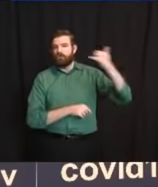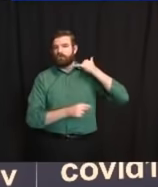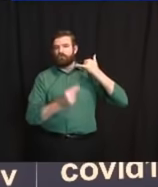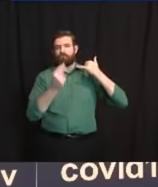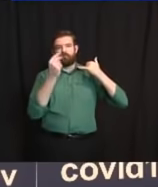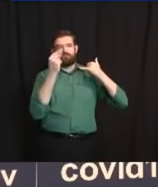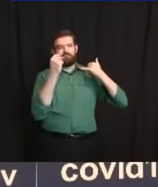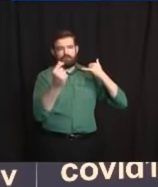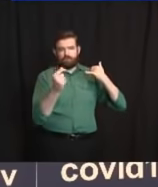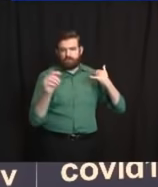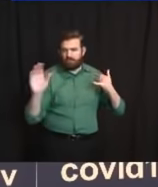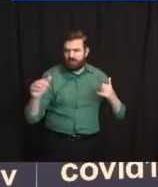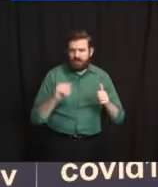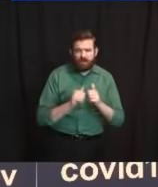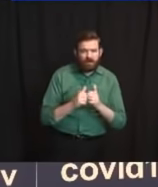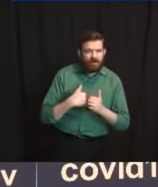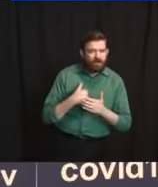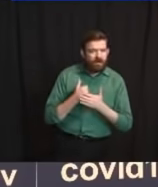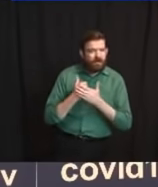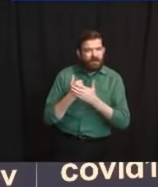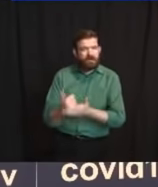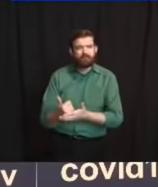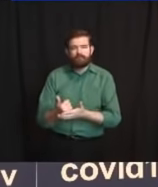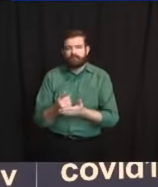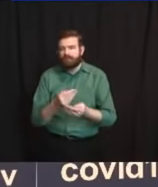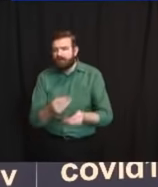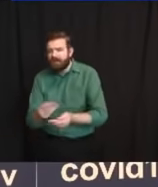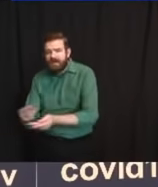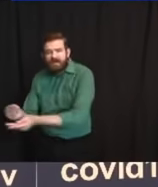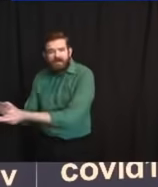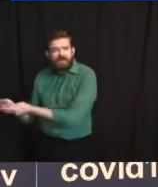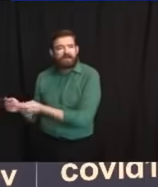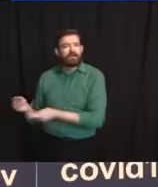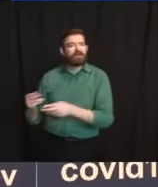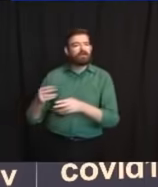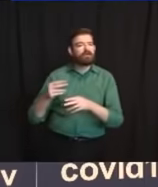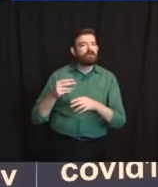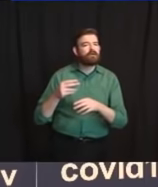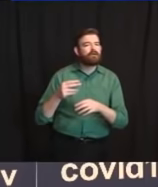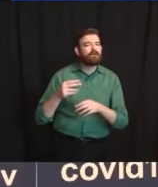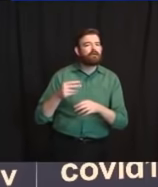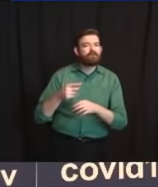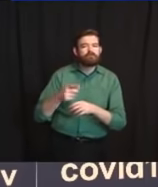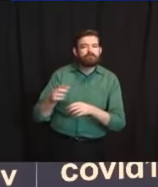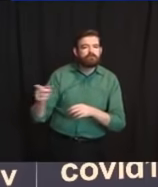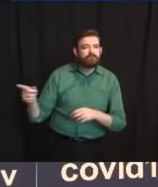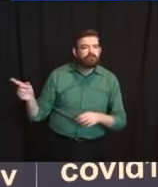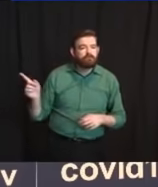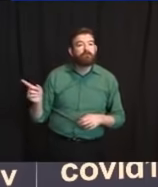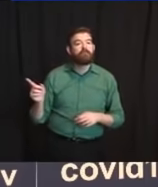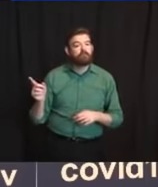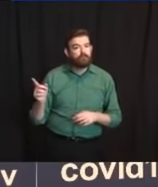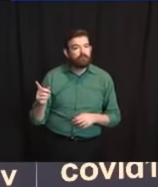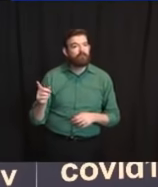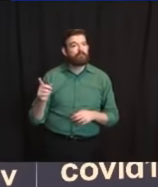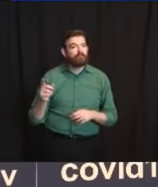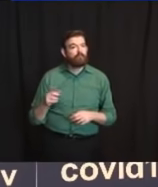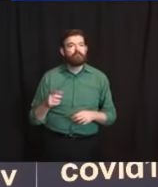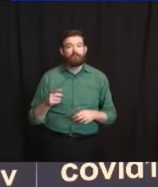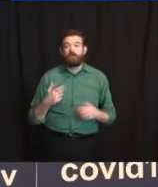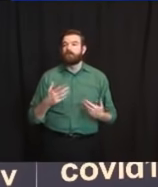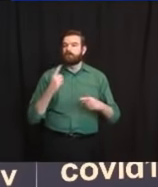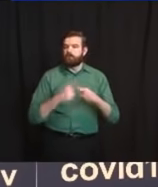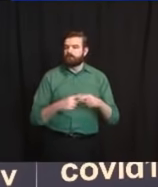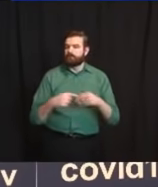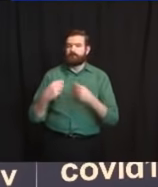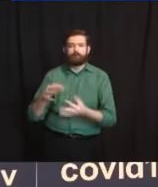feeding of those at that temporary mortuary sites, but also the spiritual support that goes with it. So I've grown to be very